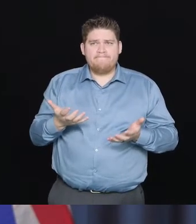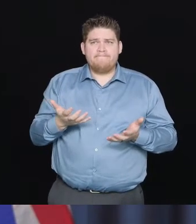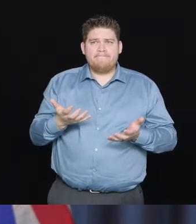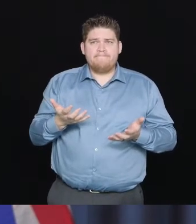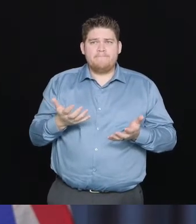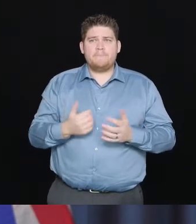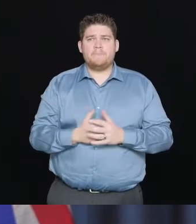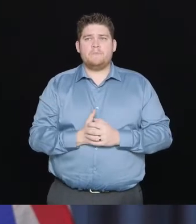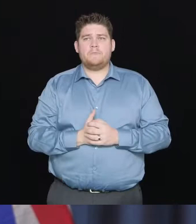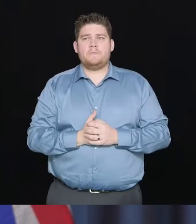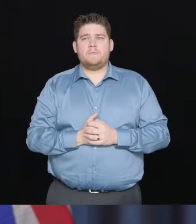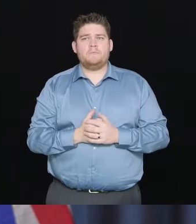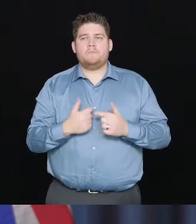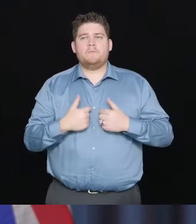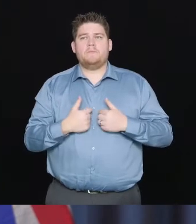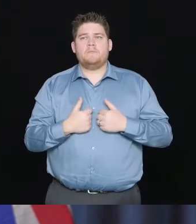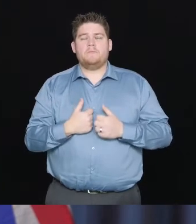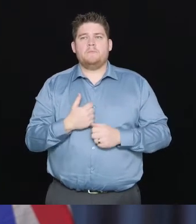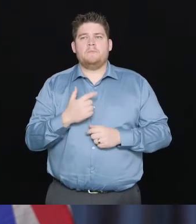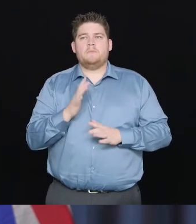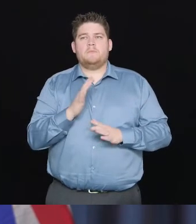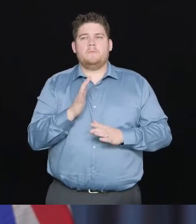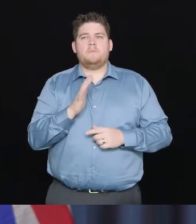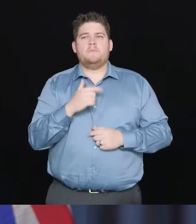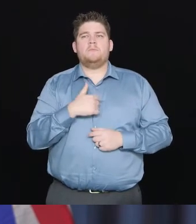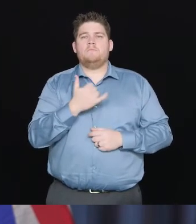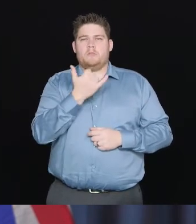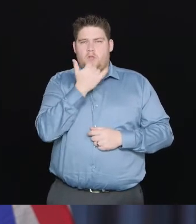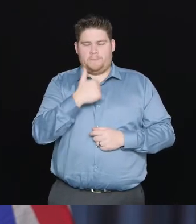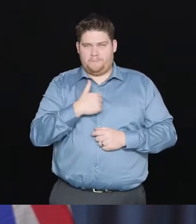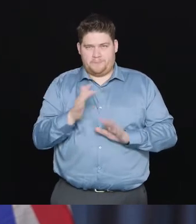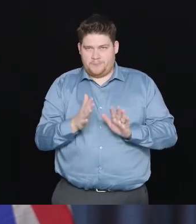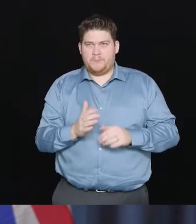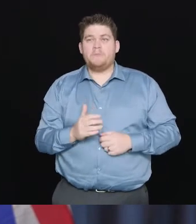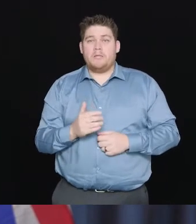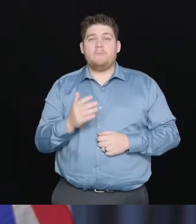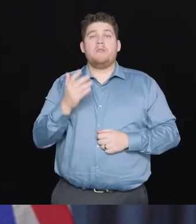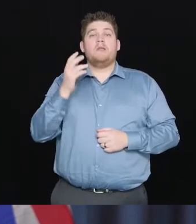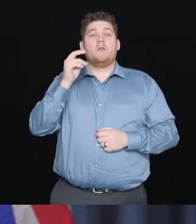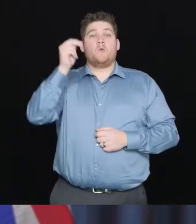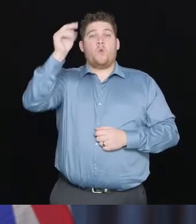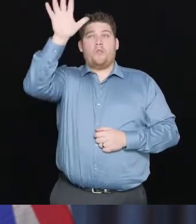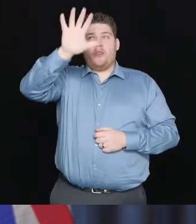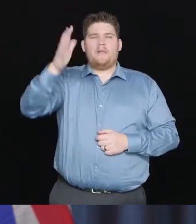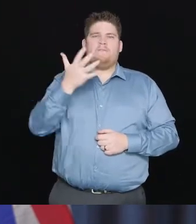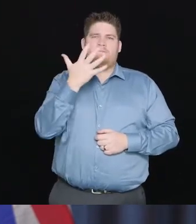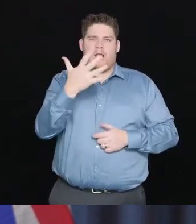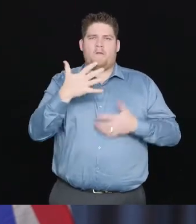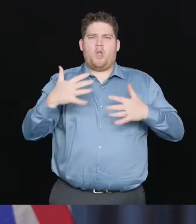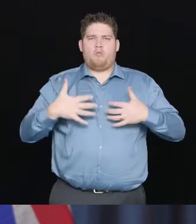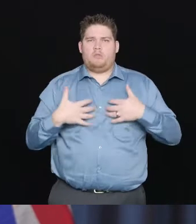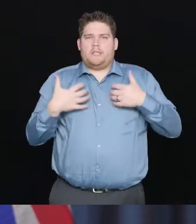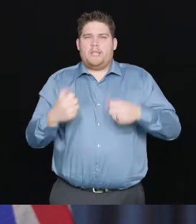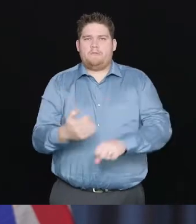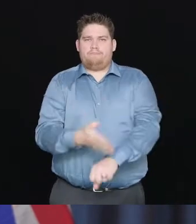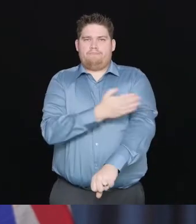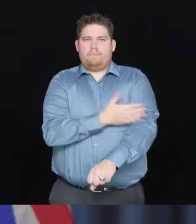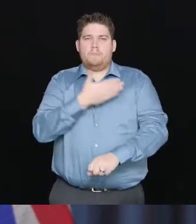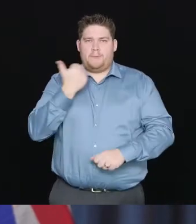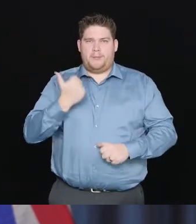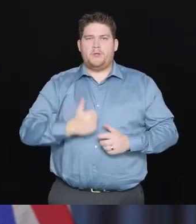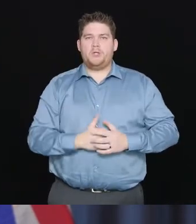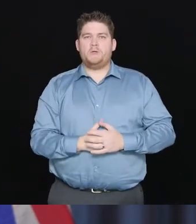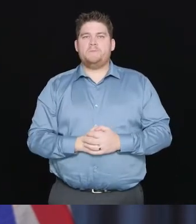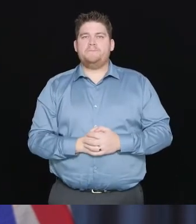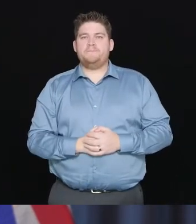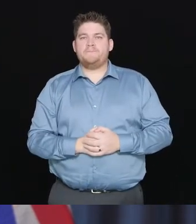Health. So that's good news. There is a mixture of close contacts as well as travel related cases